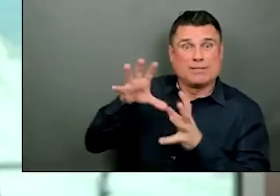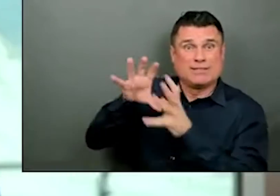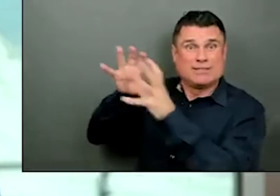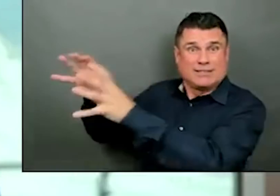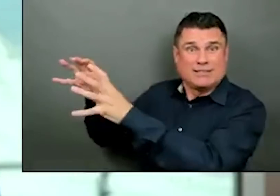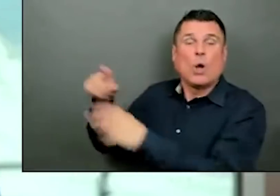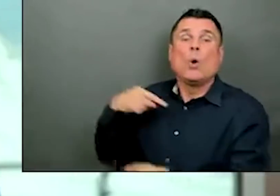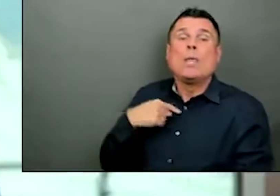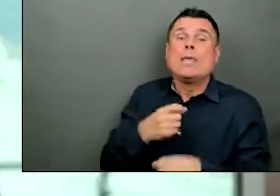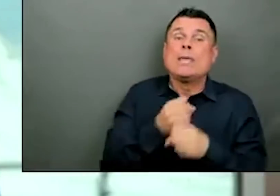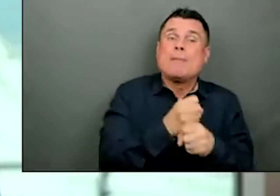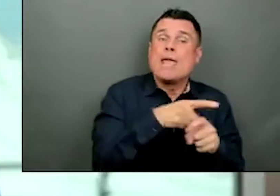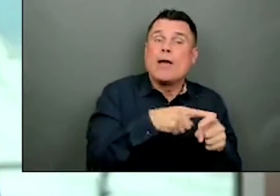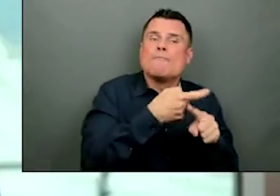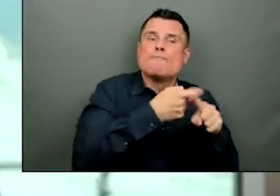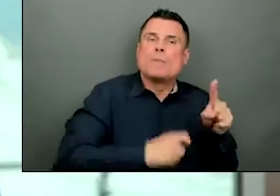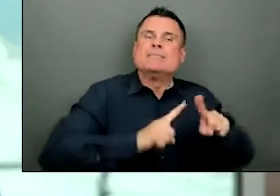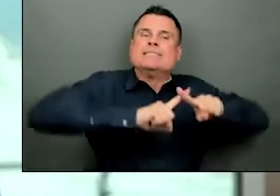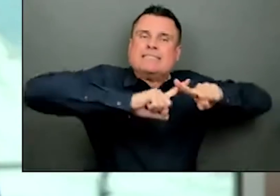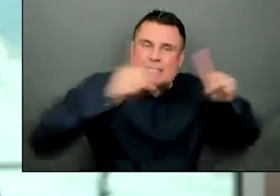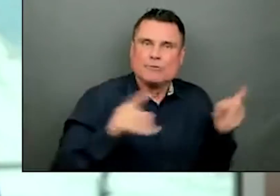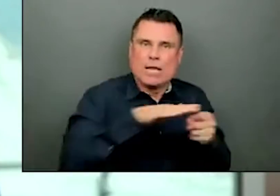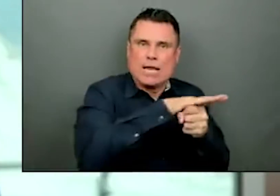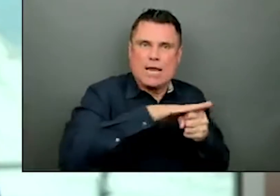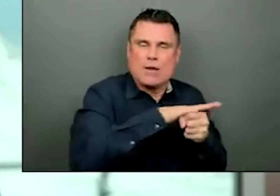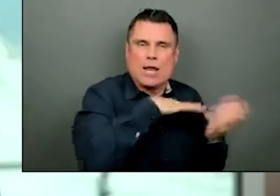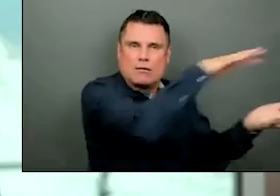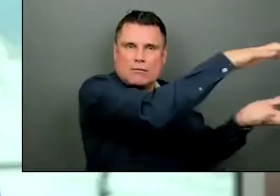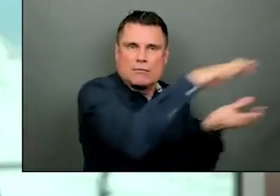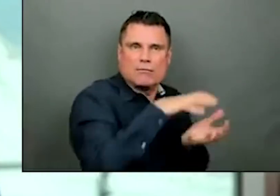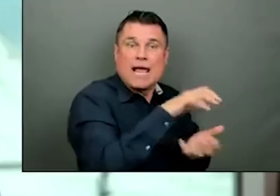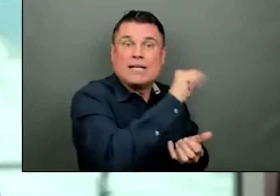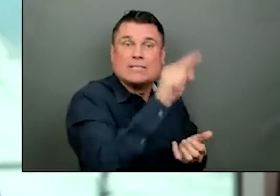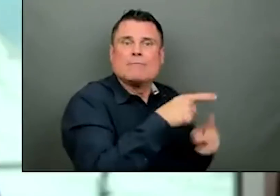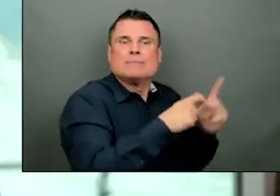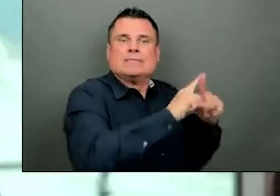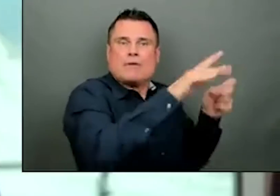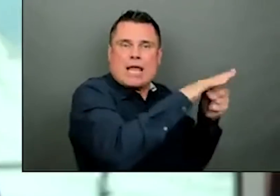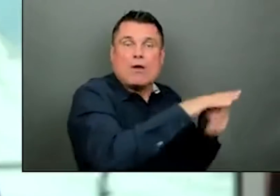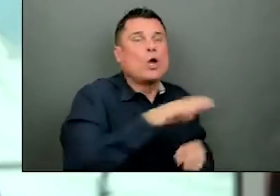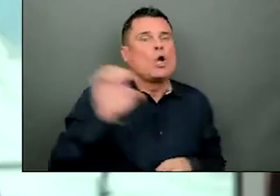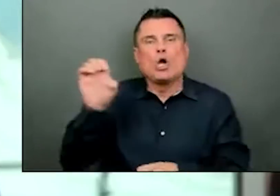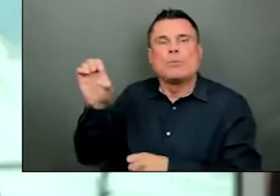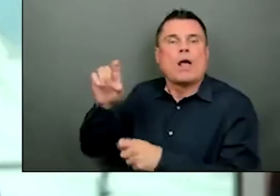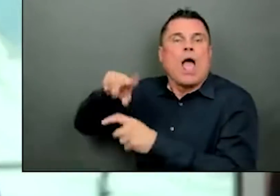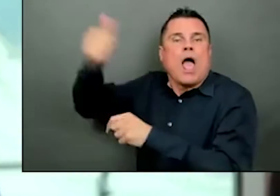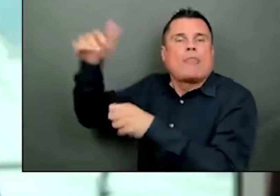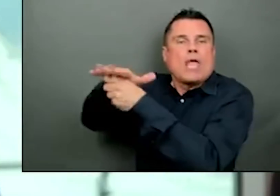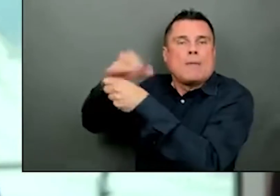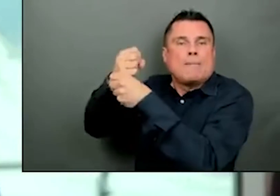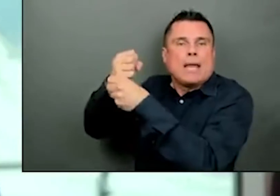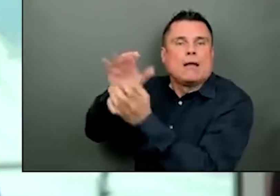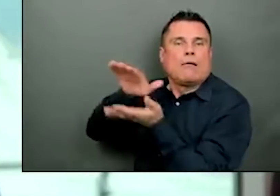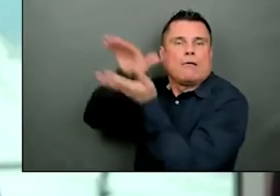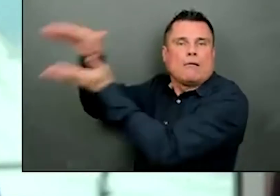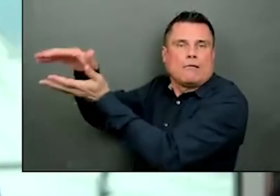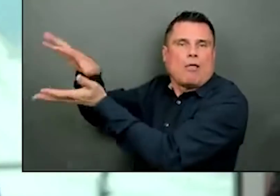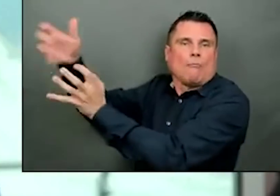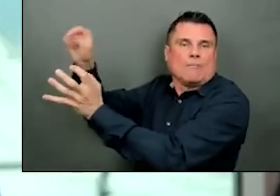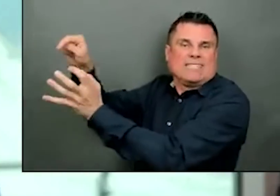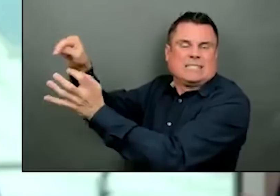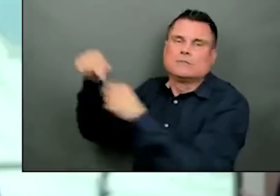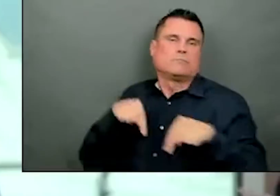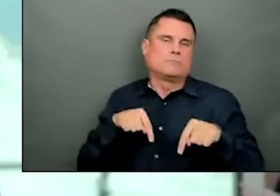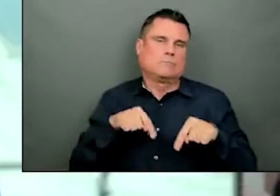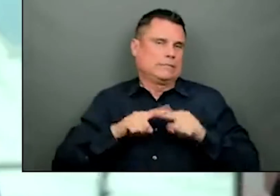effective vaccine, and we know it's safe. And if it's beyond 20 days, then you're beyond the risk factor period for